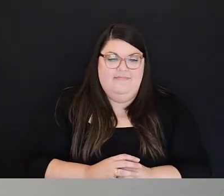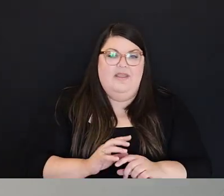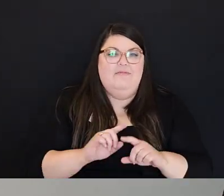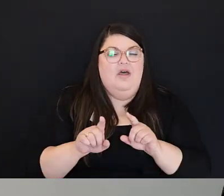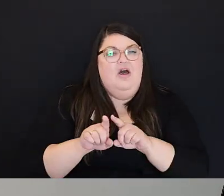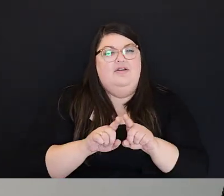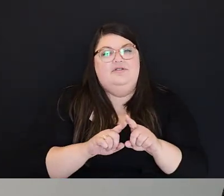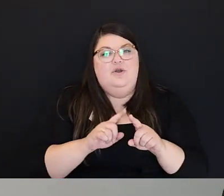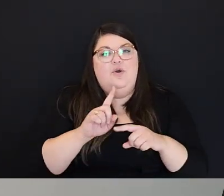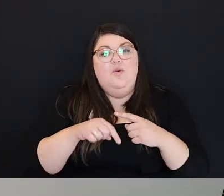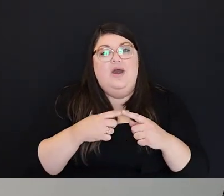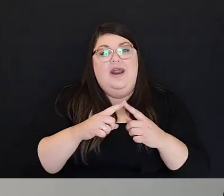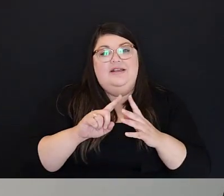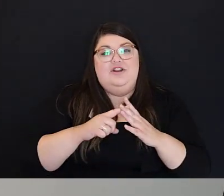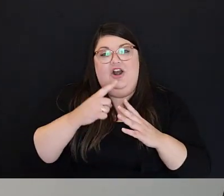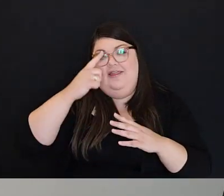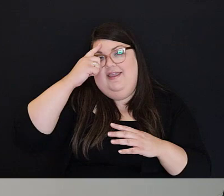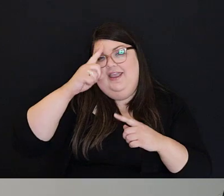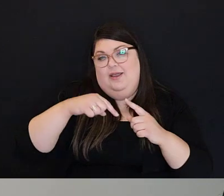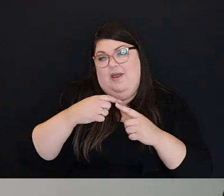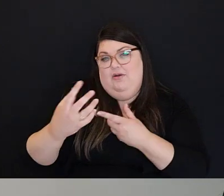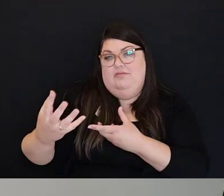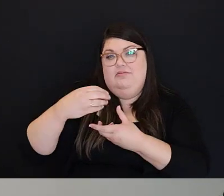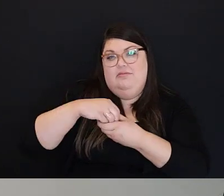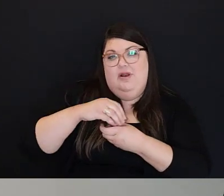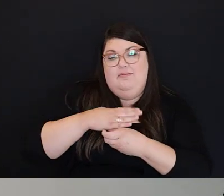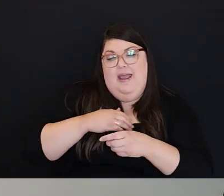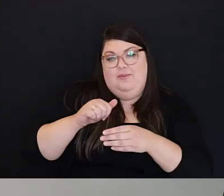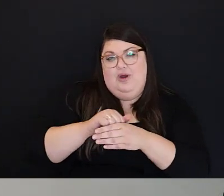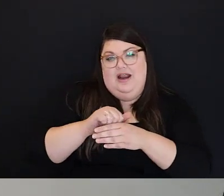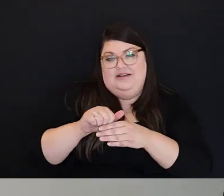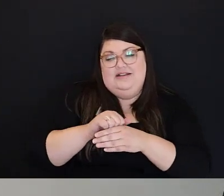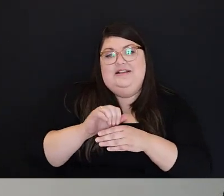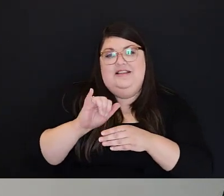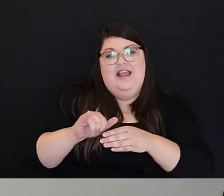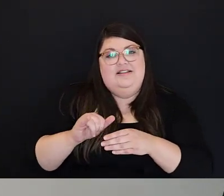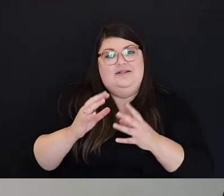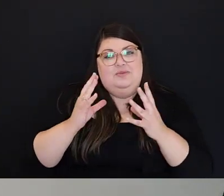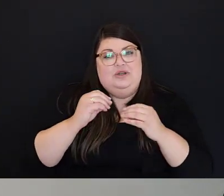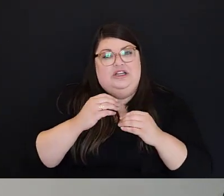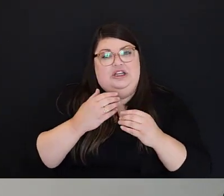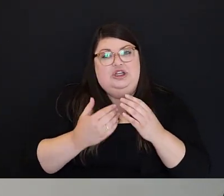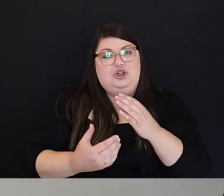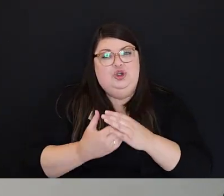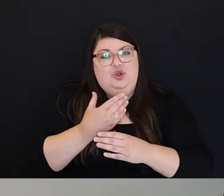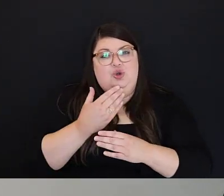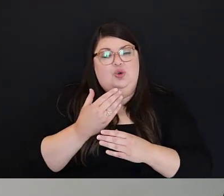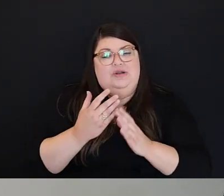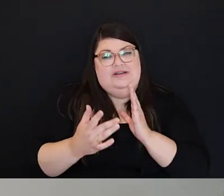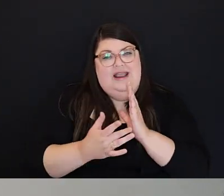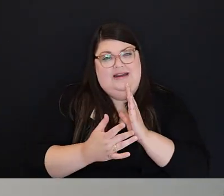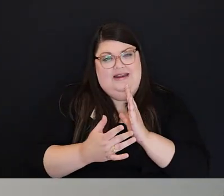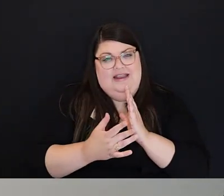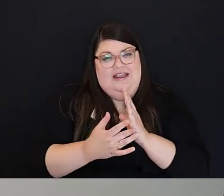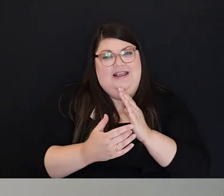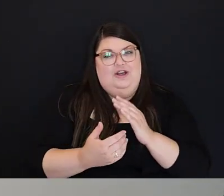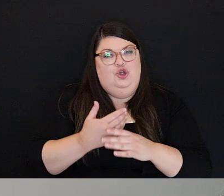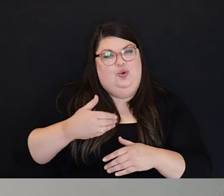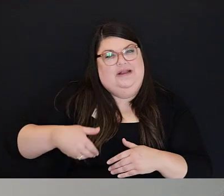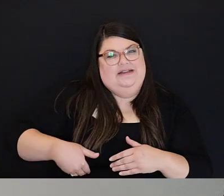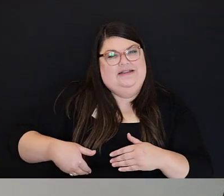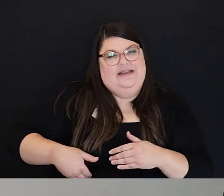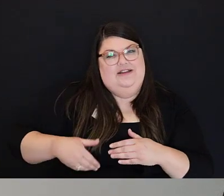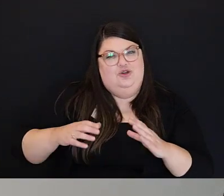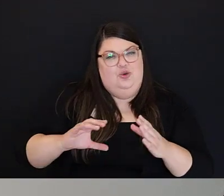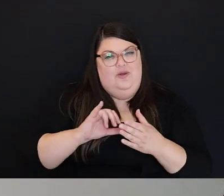really thinking about incorporating them into my practice, which is it's a new technique, it's a new instinct to